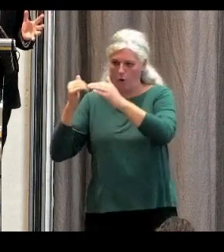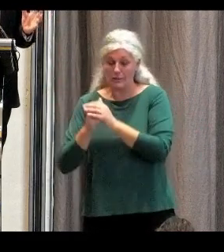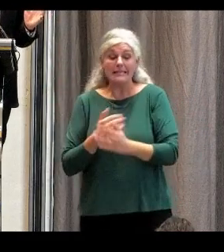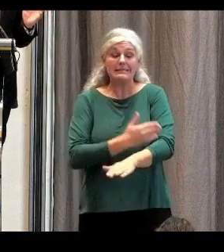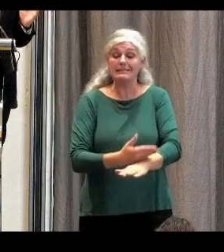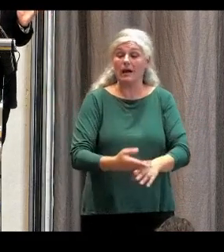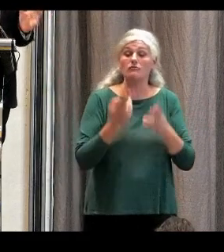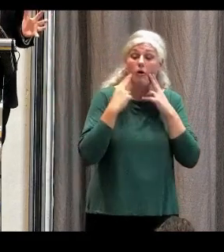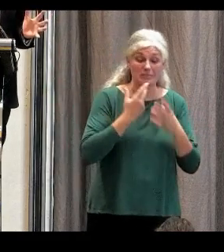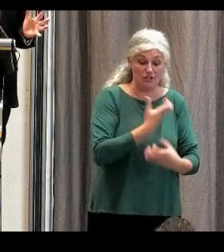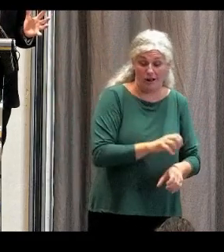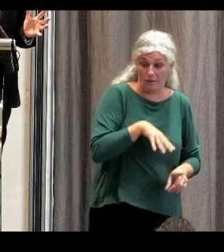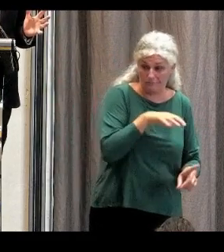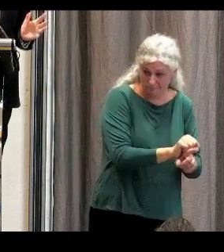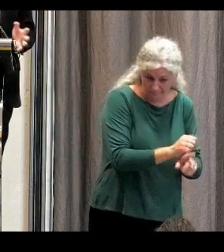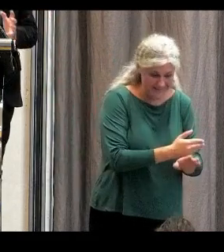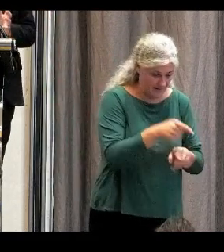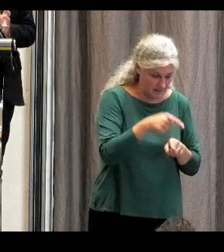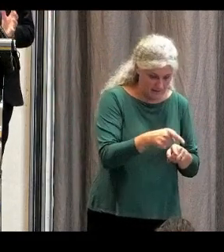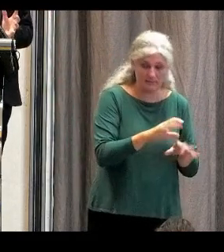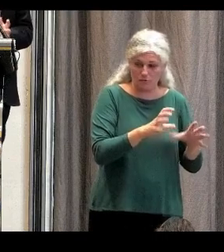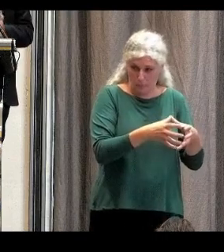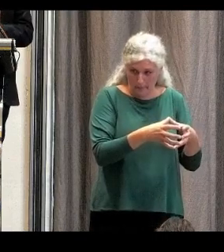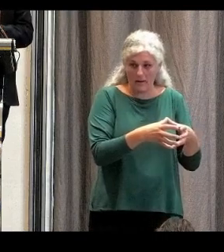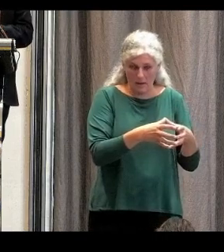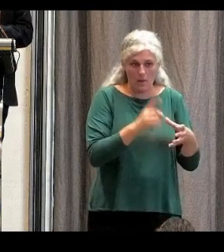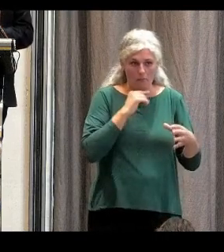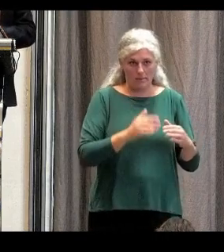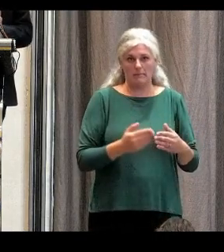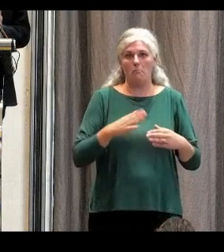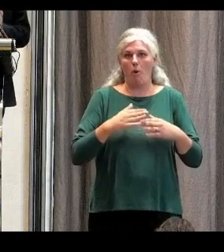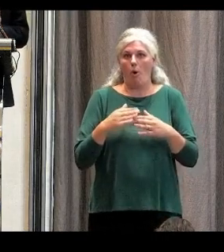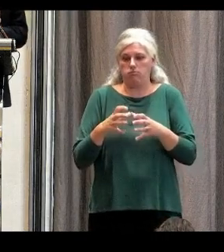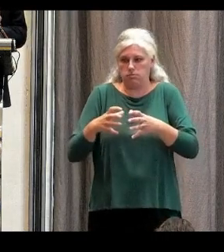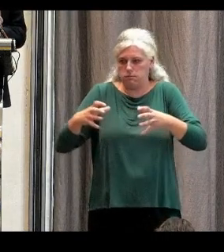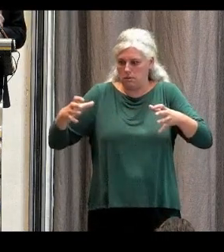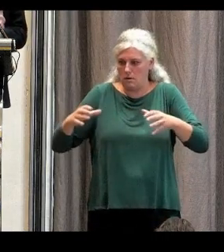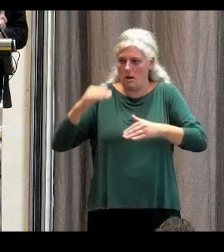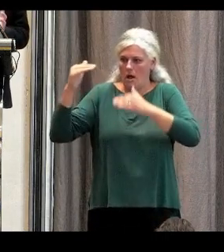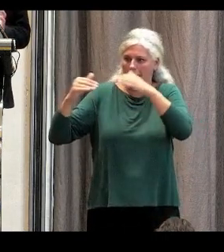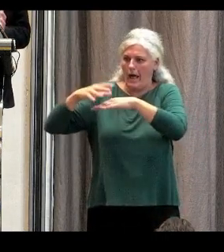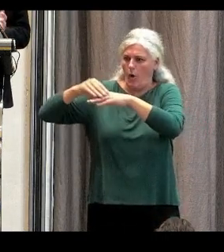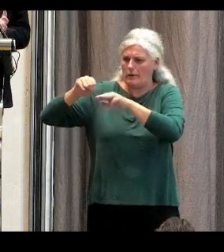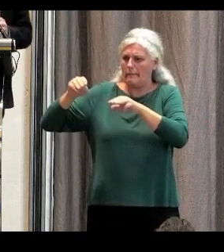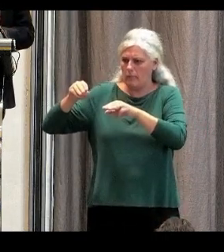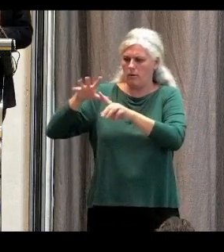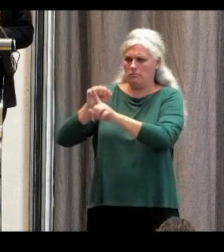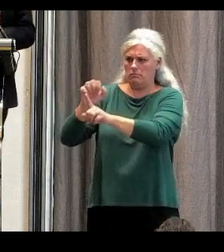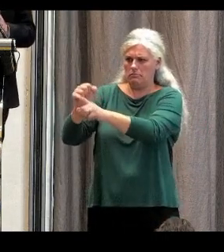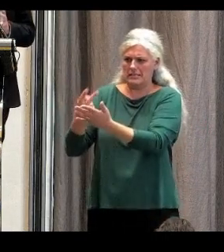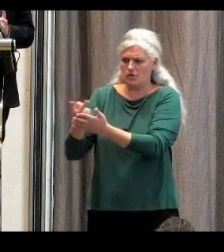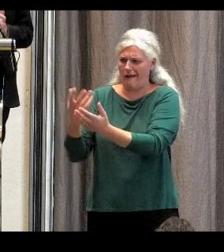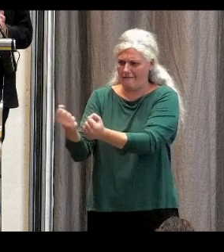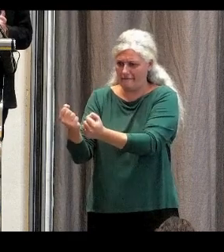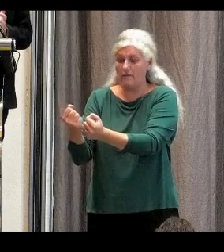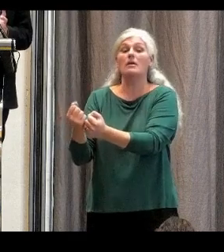childhood, and it very commonly does start in childhood, but increasingly there are more elderly people presenting with seizures,